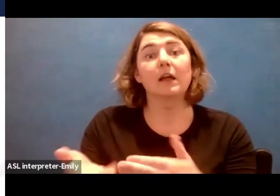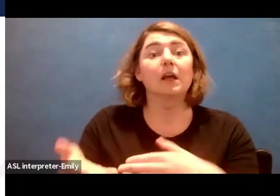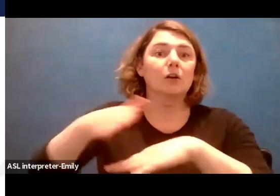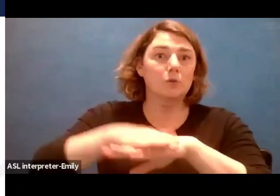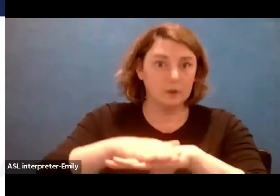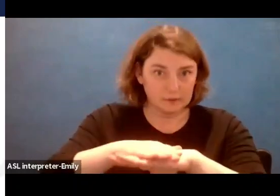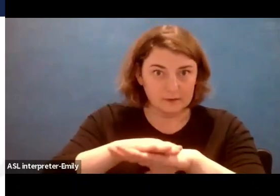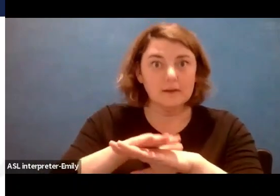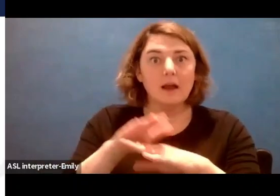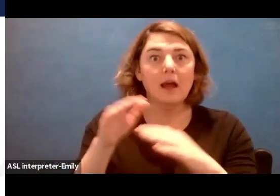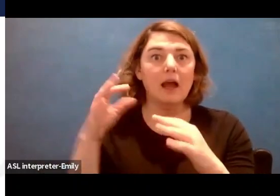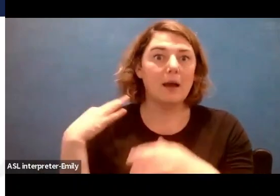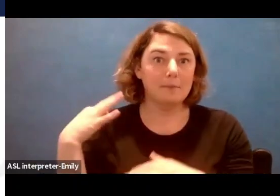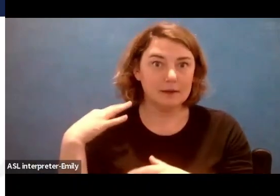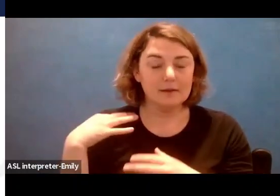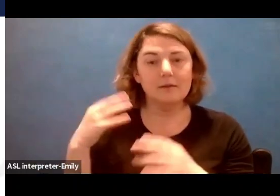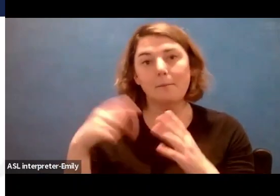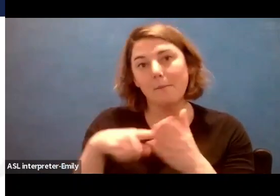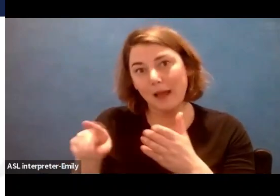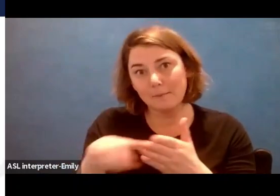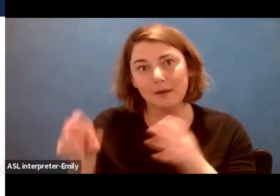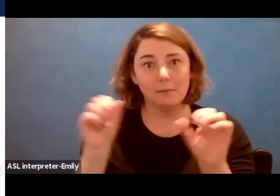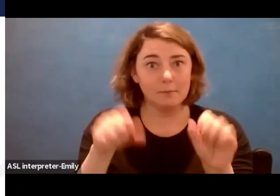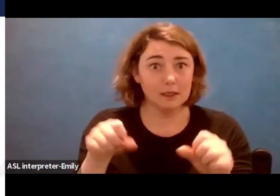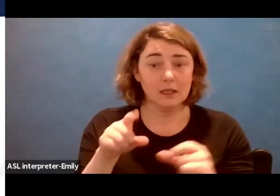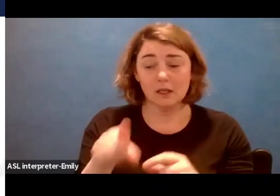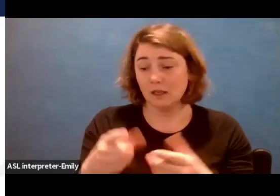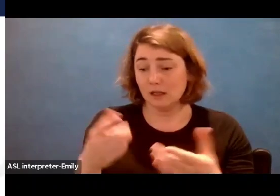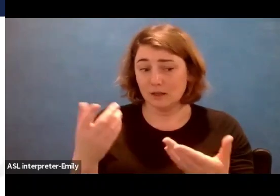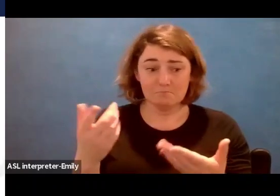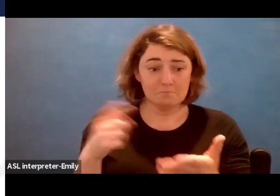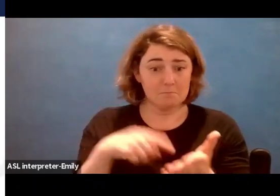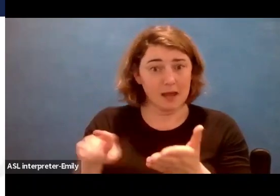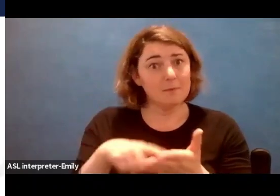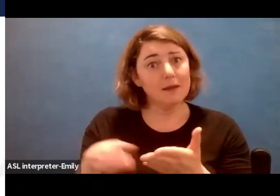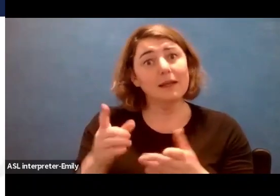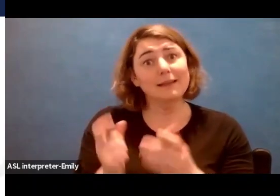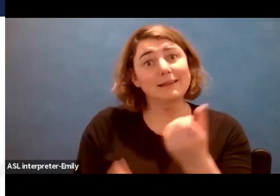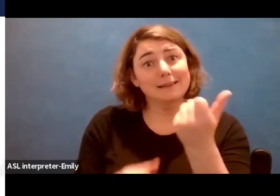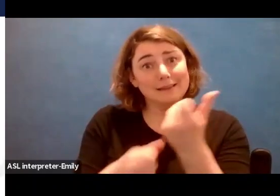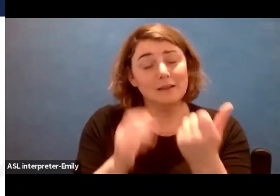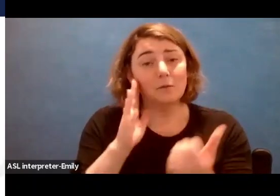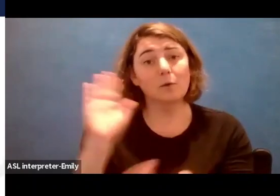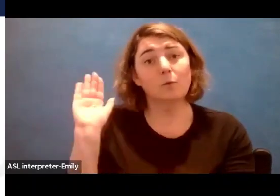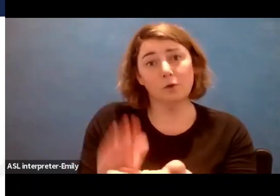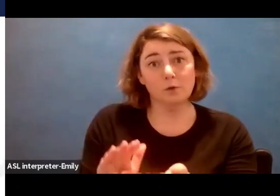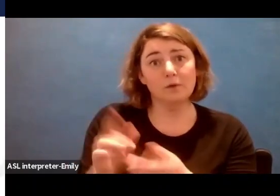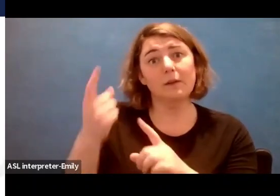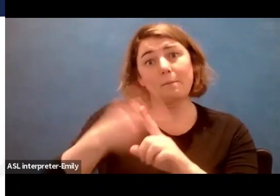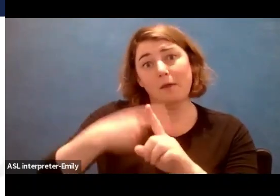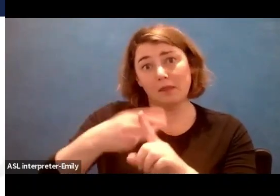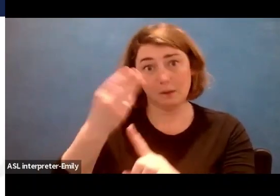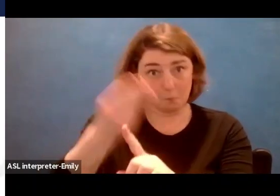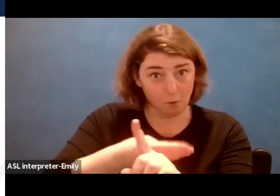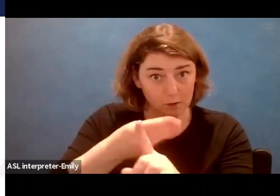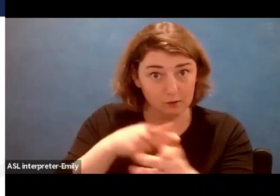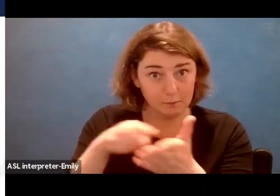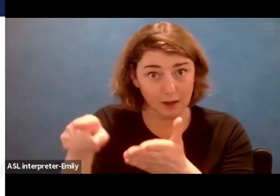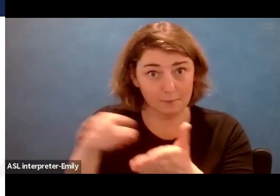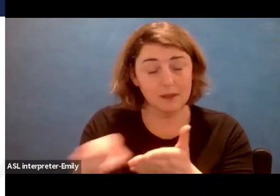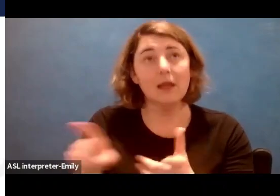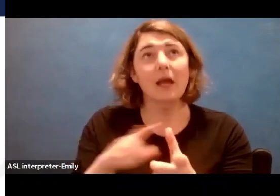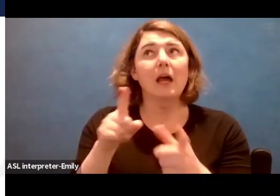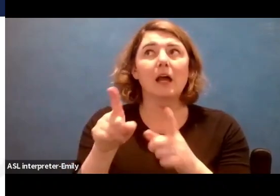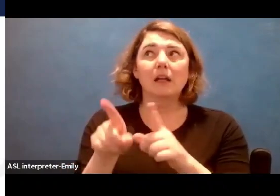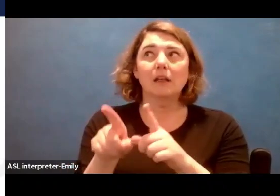repayment ability. Payment assistance is a type of subsidy that will reduce the monthly mortgage payment, and the amount of assistance